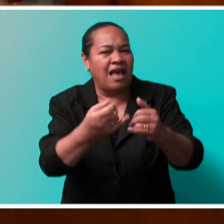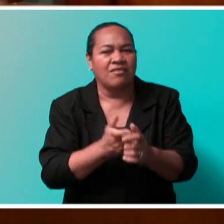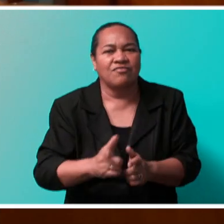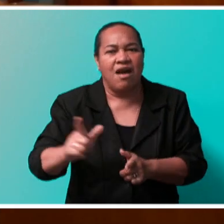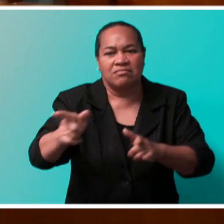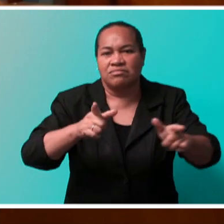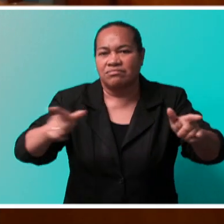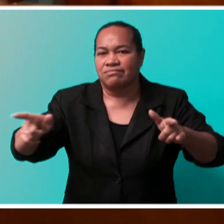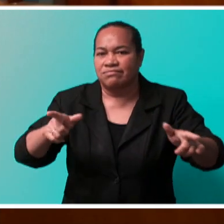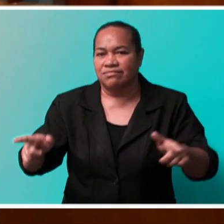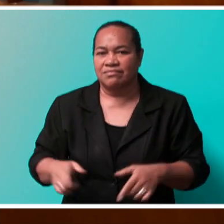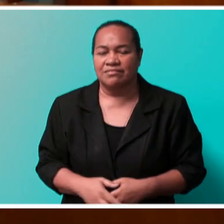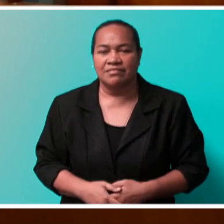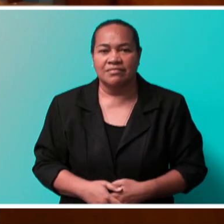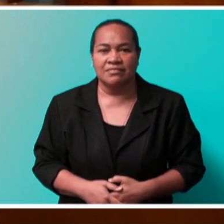our outer islands.